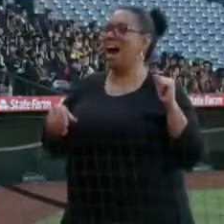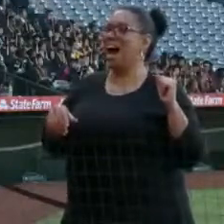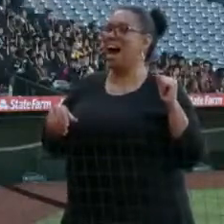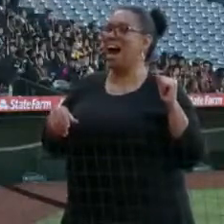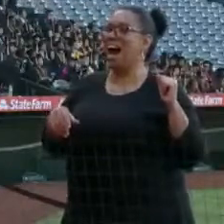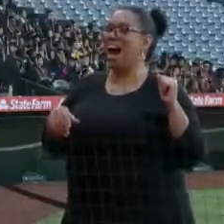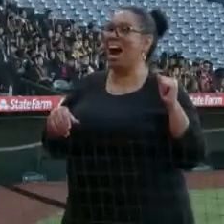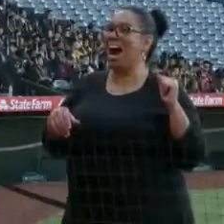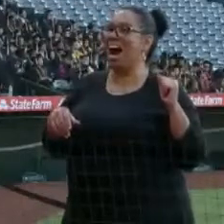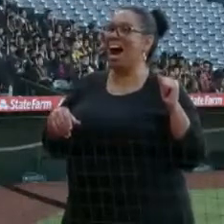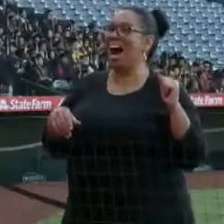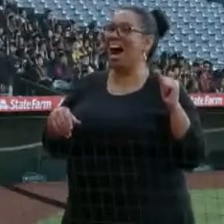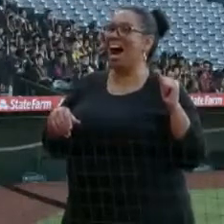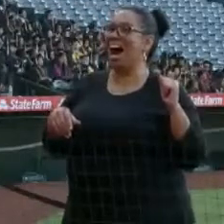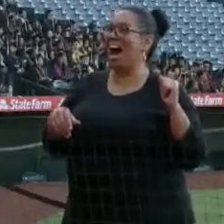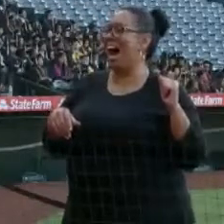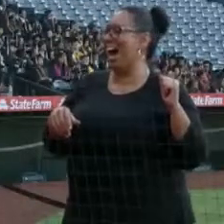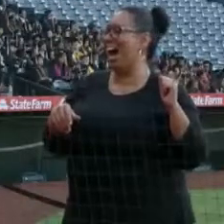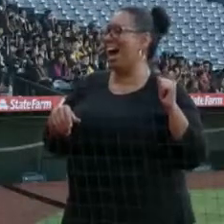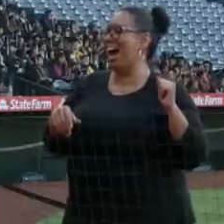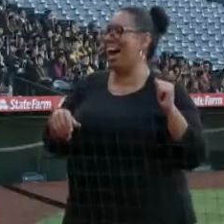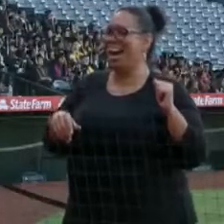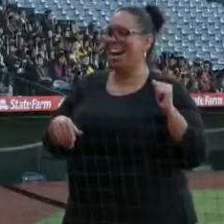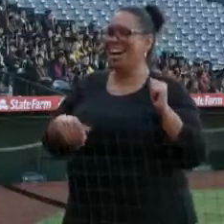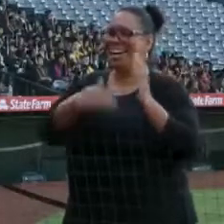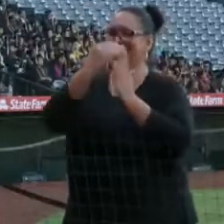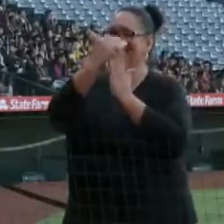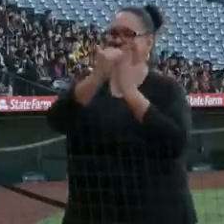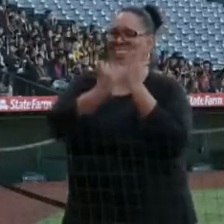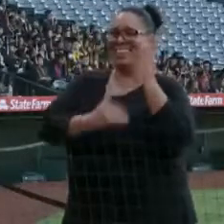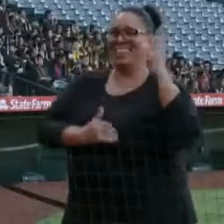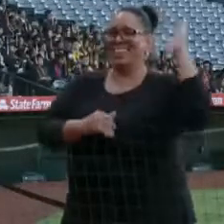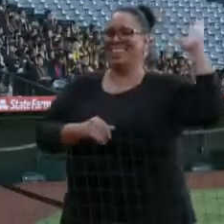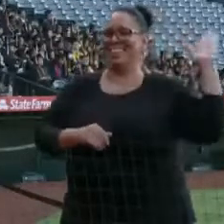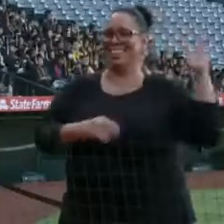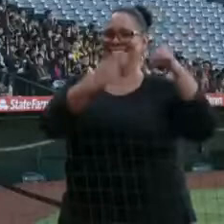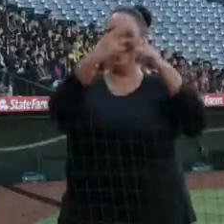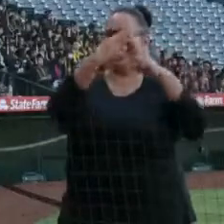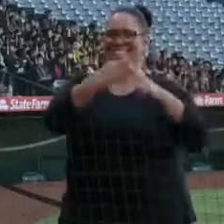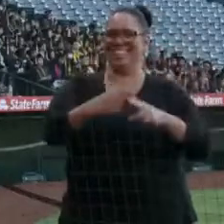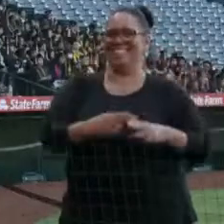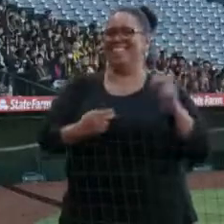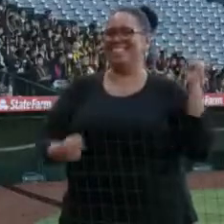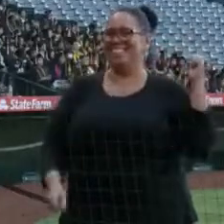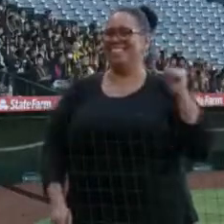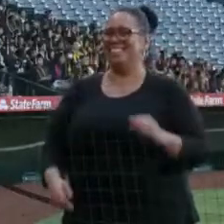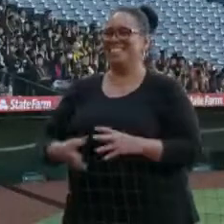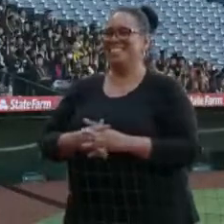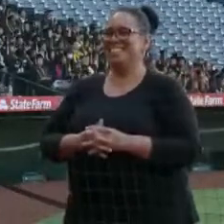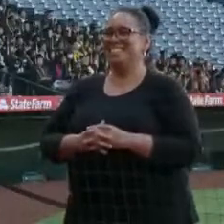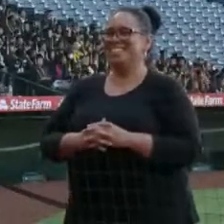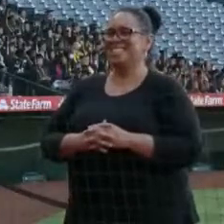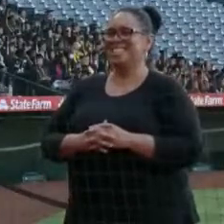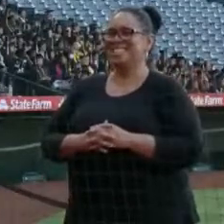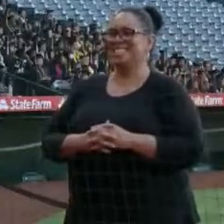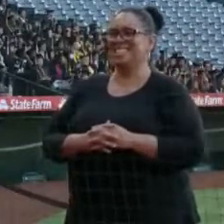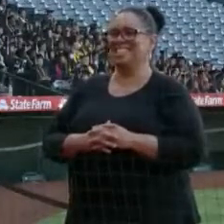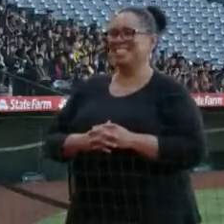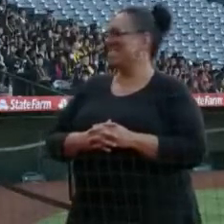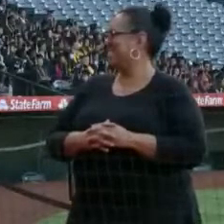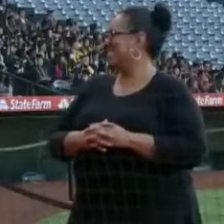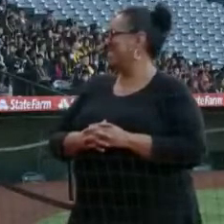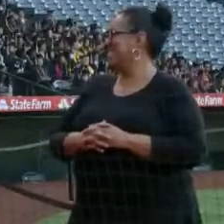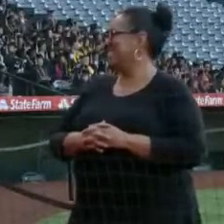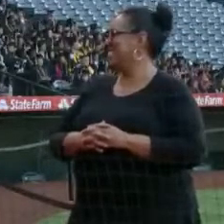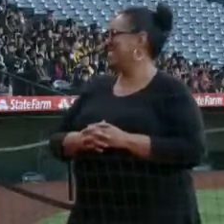Orozco, Political Science, Eduardo Arredondo Lopez, Political Science. For the